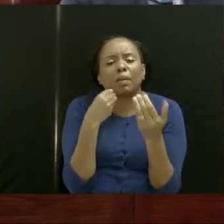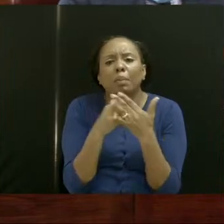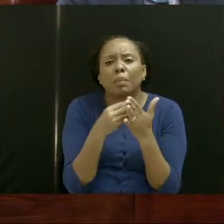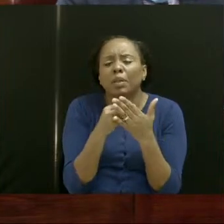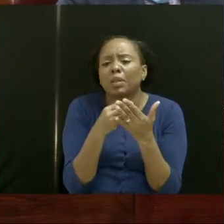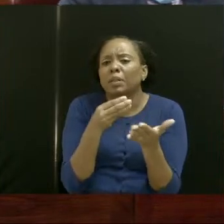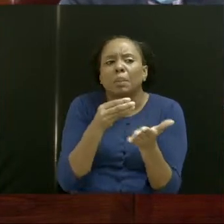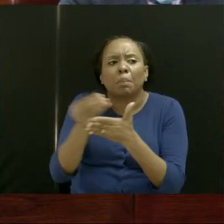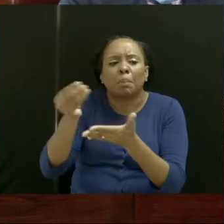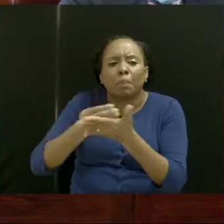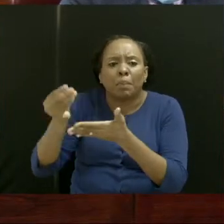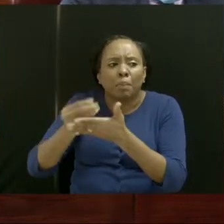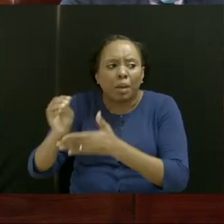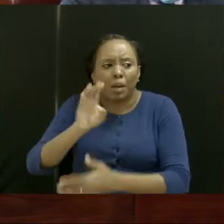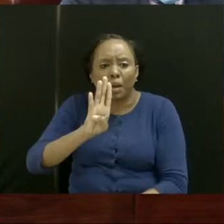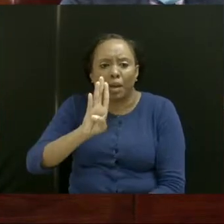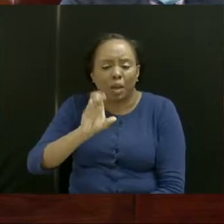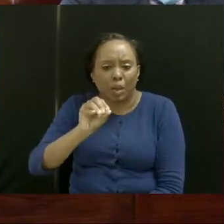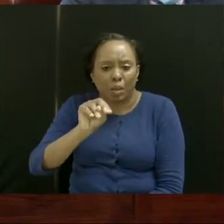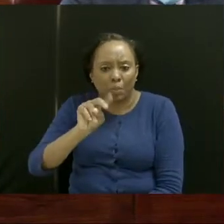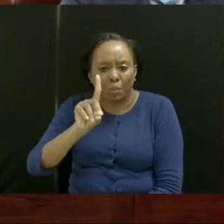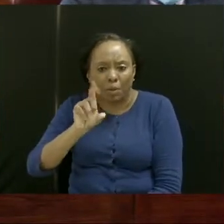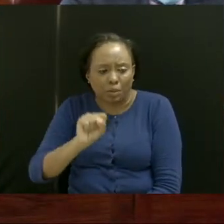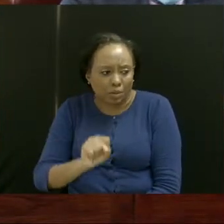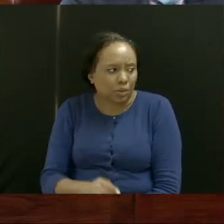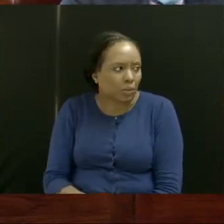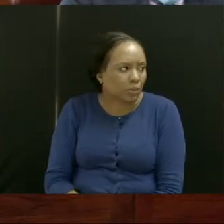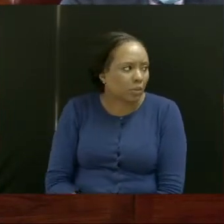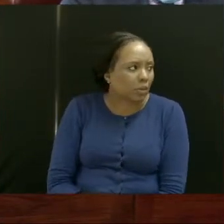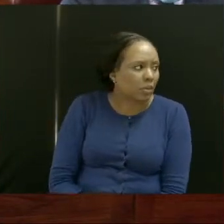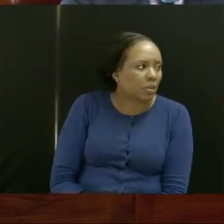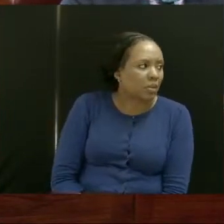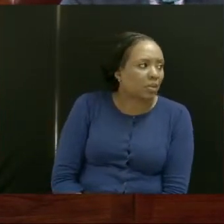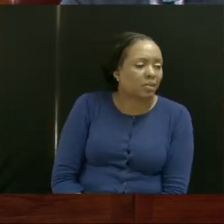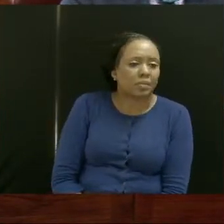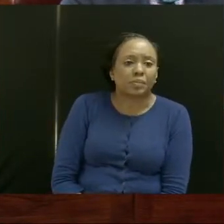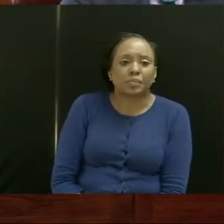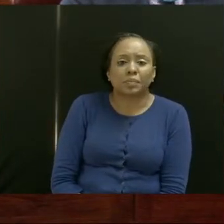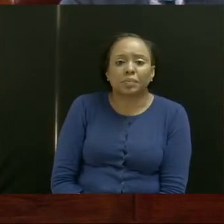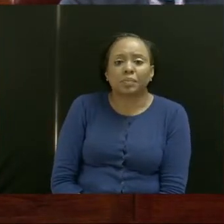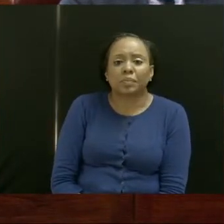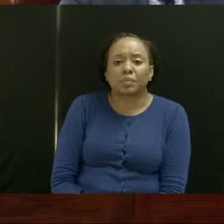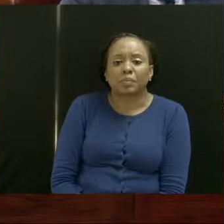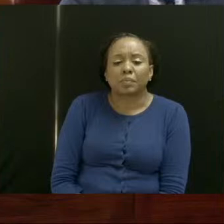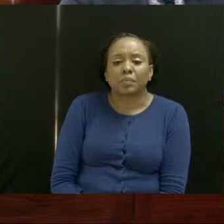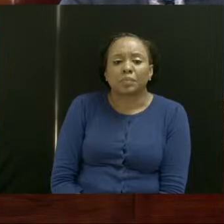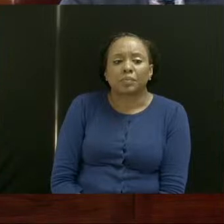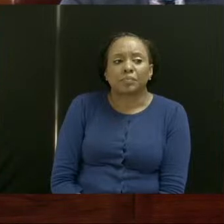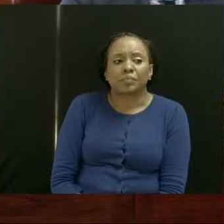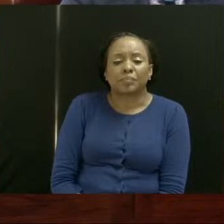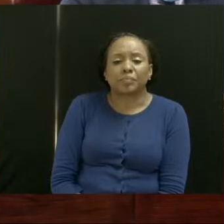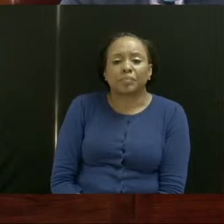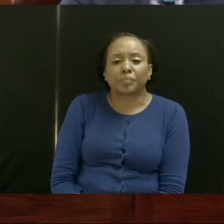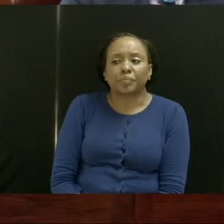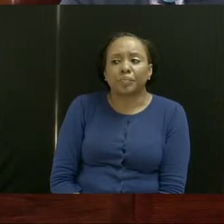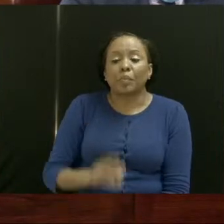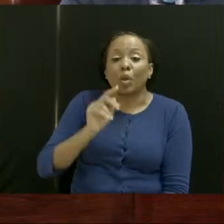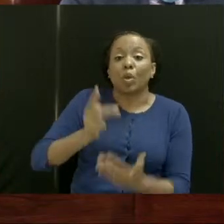So this program from the beginning would have only benefited those